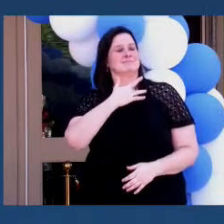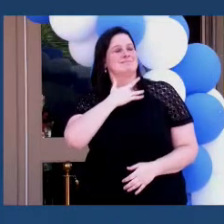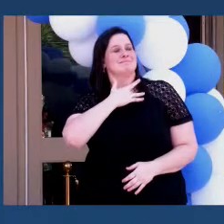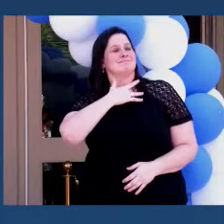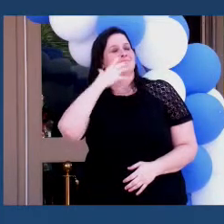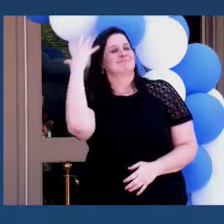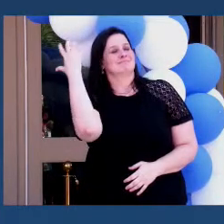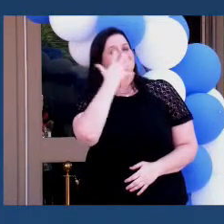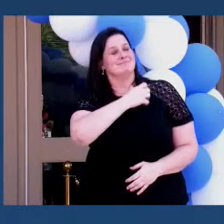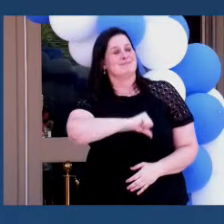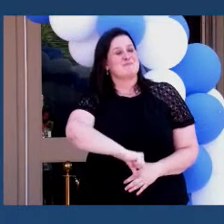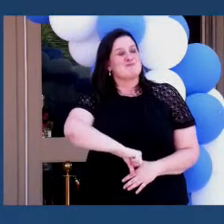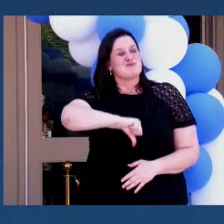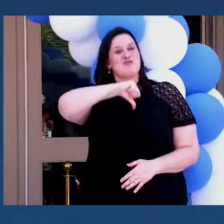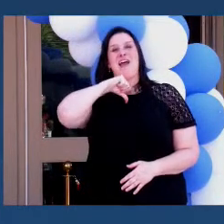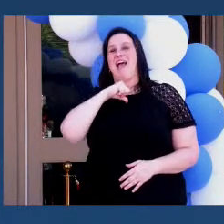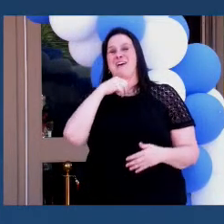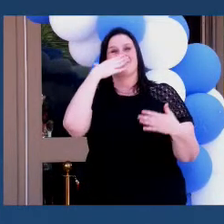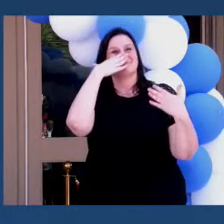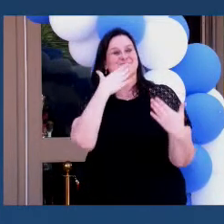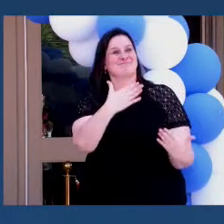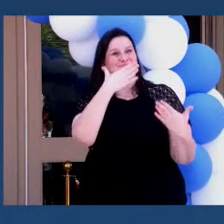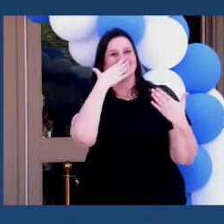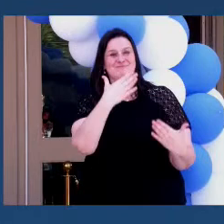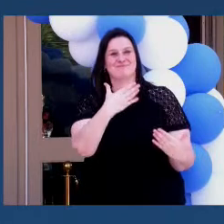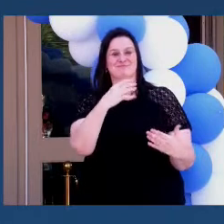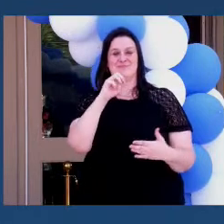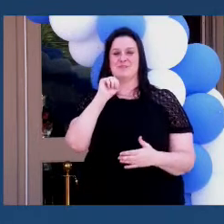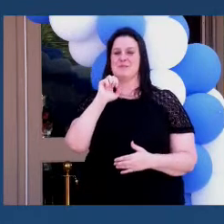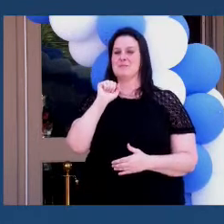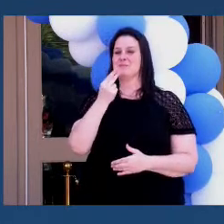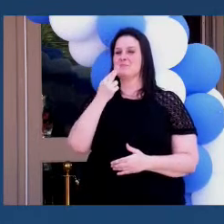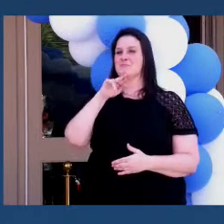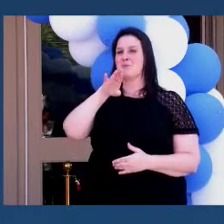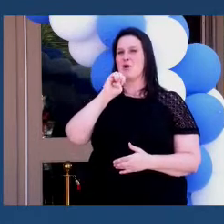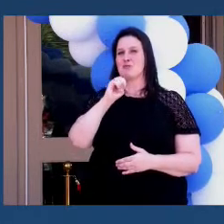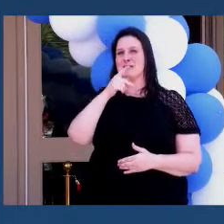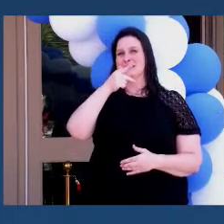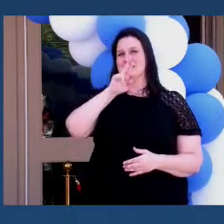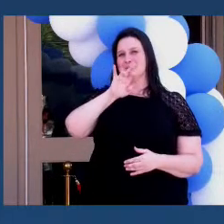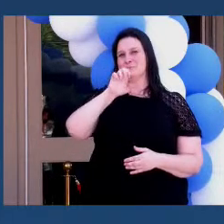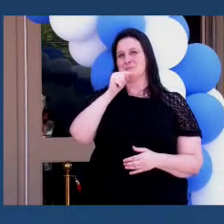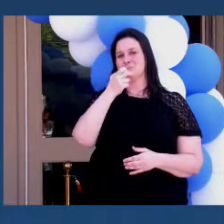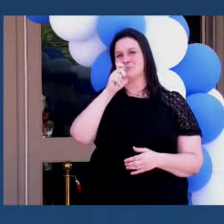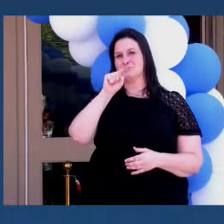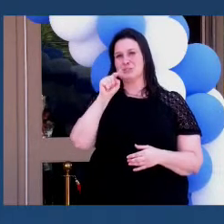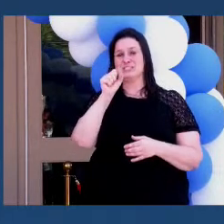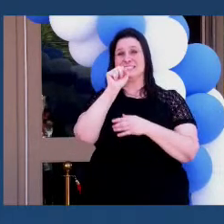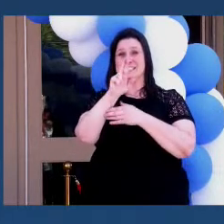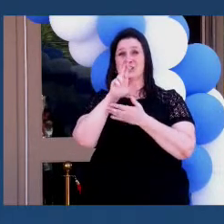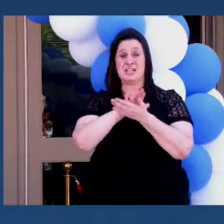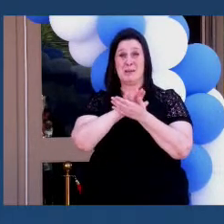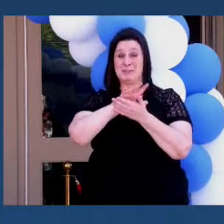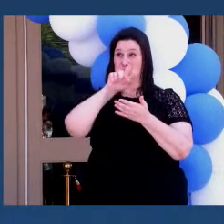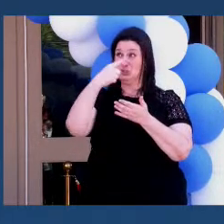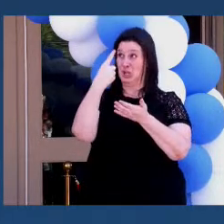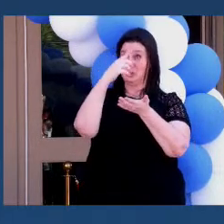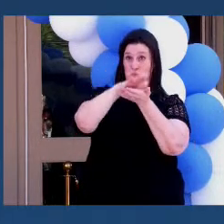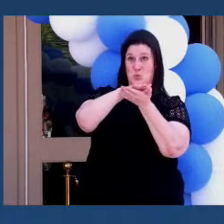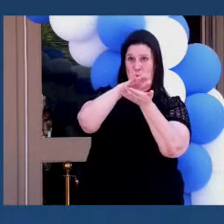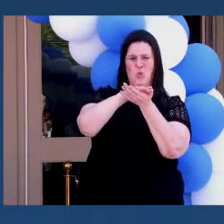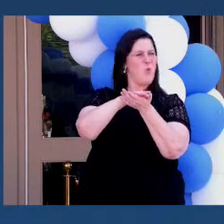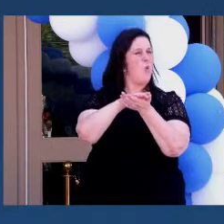immense pride and gratitude. The Maurice Pritchett Senior Academy is not just a school, it's a beacon of hope